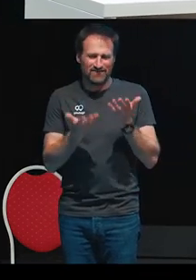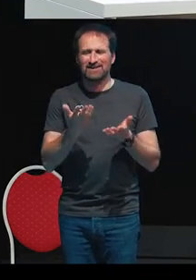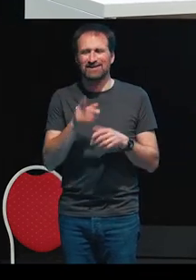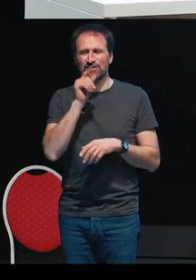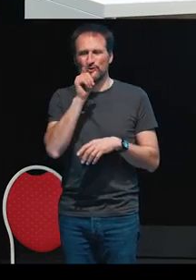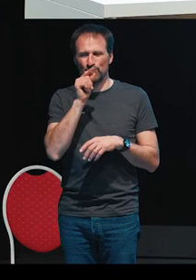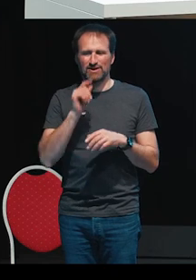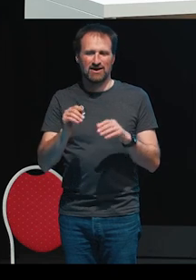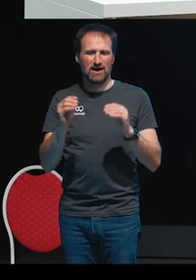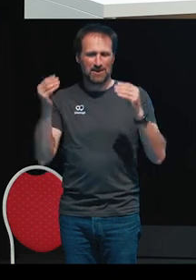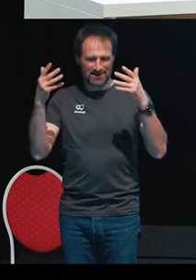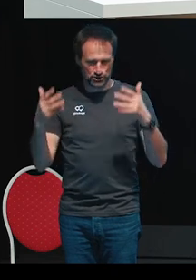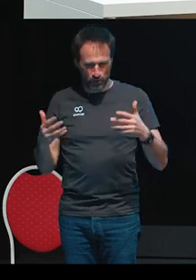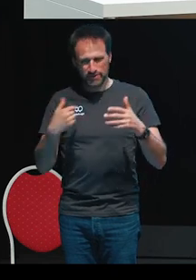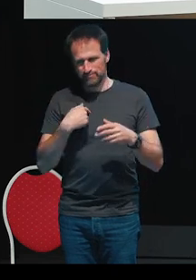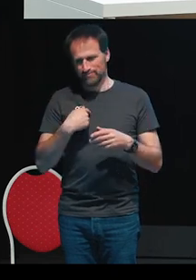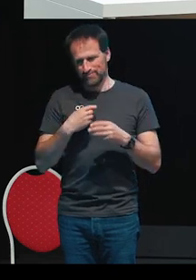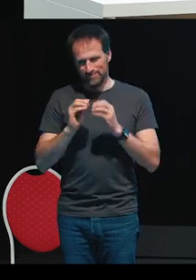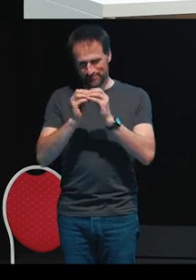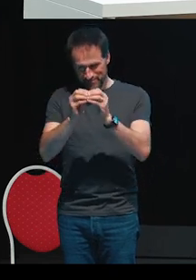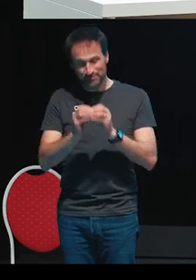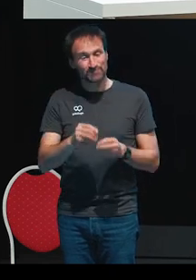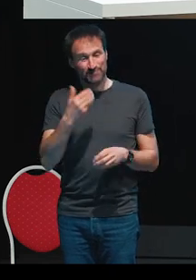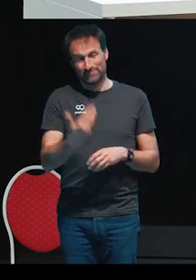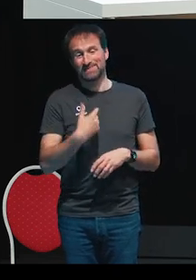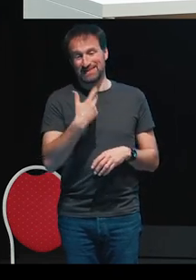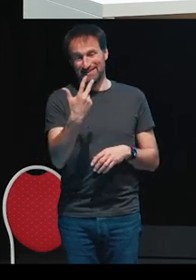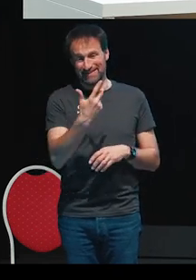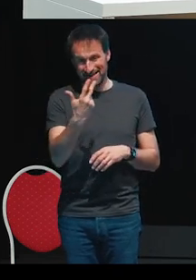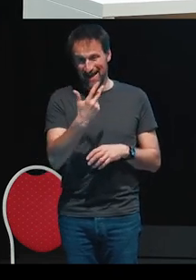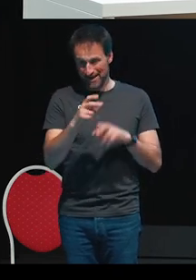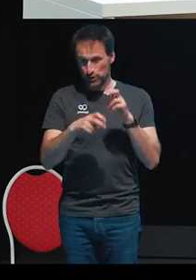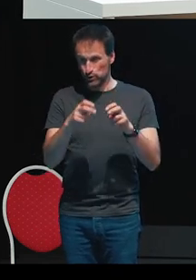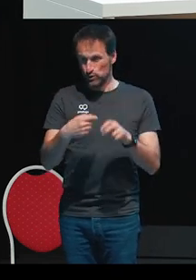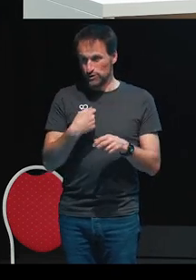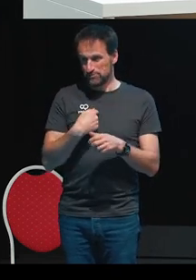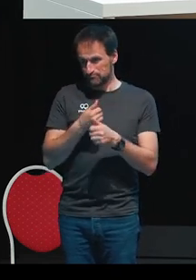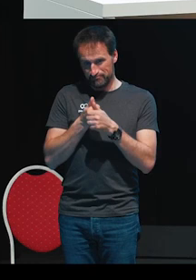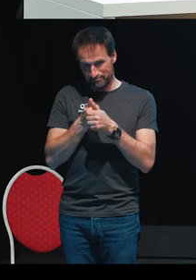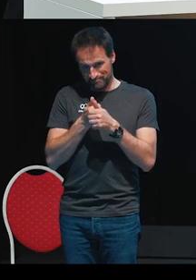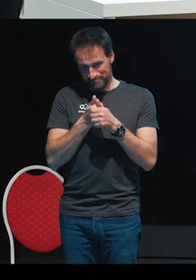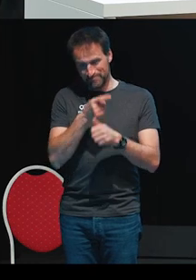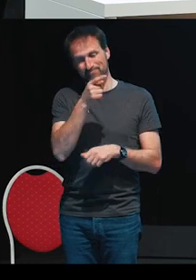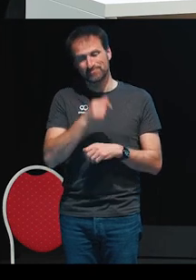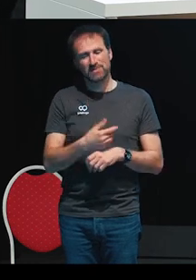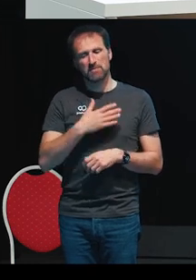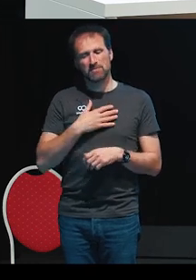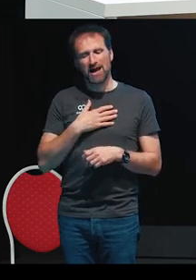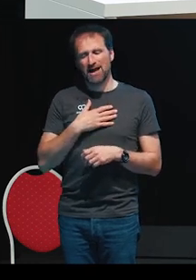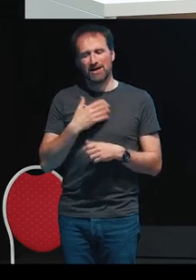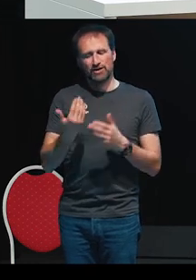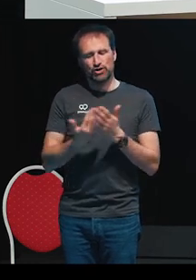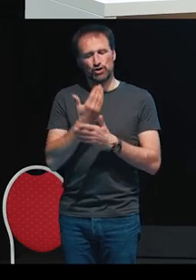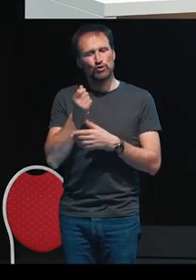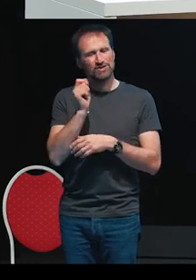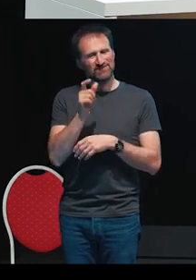have built. So I'm following these three users right now, and that's my newsfeed. Everybody here